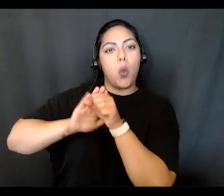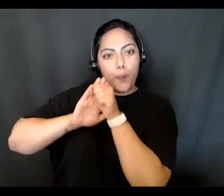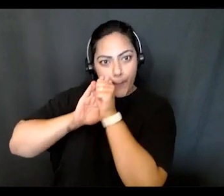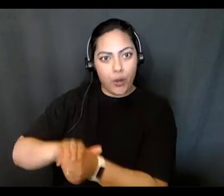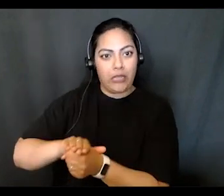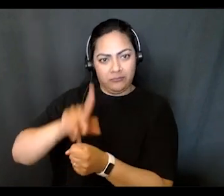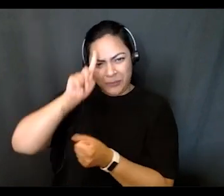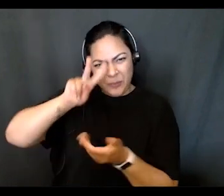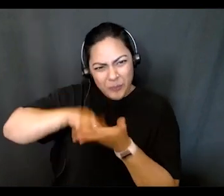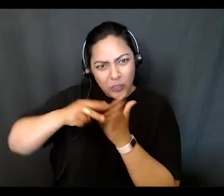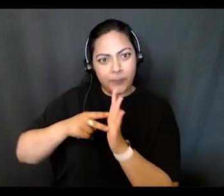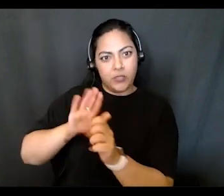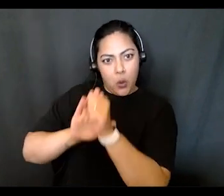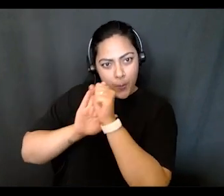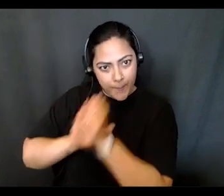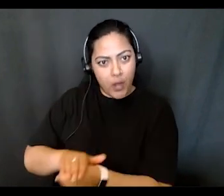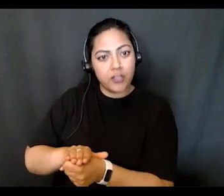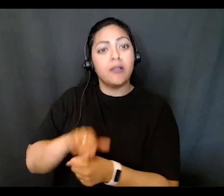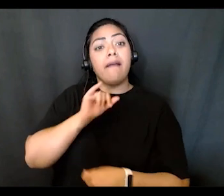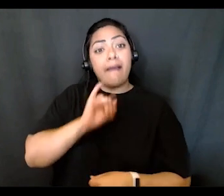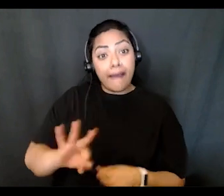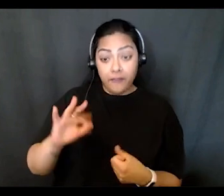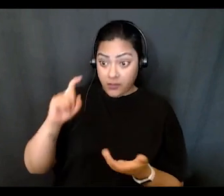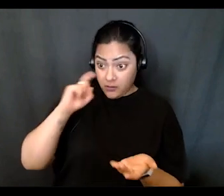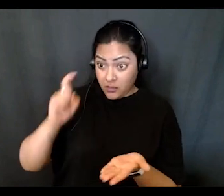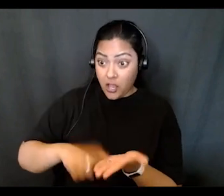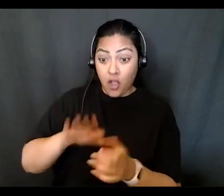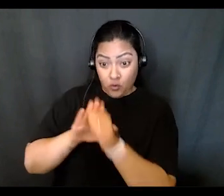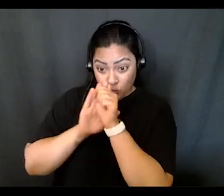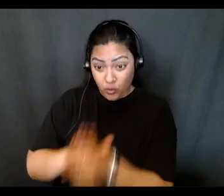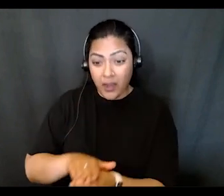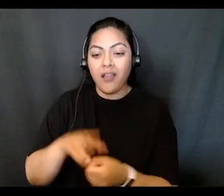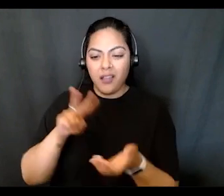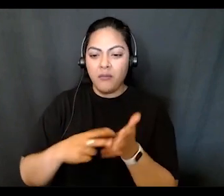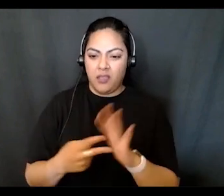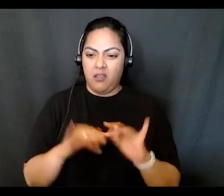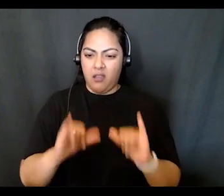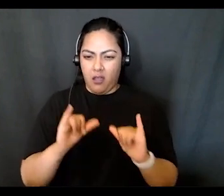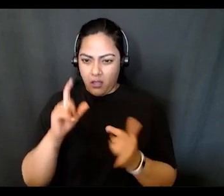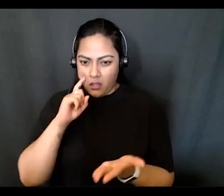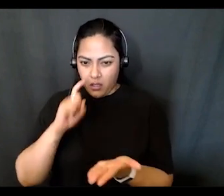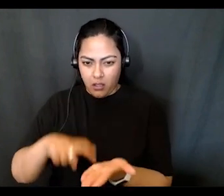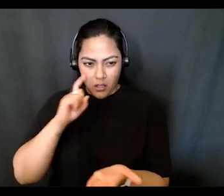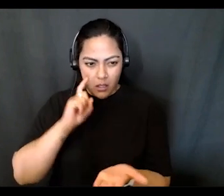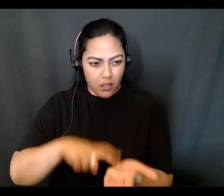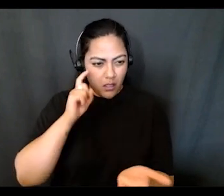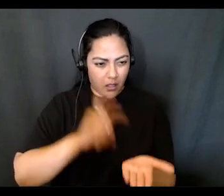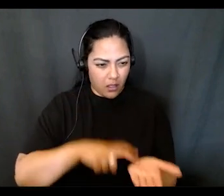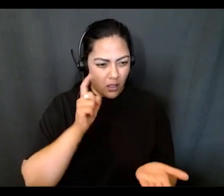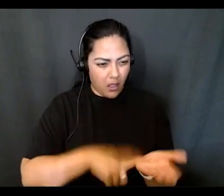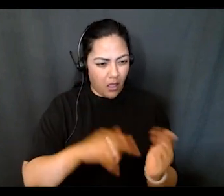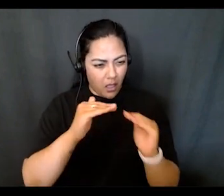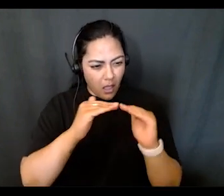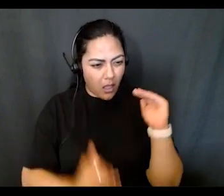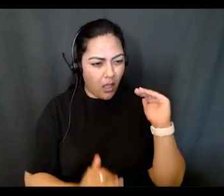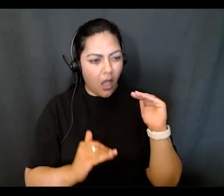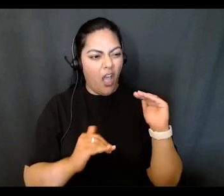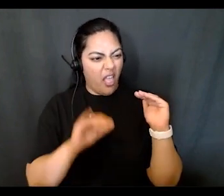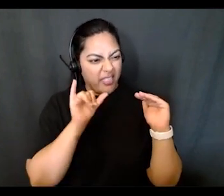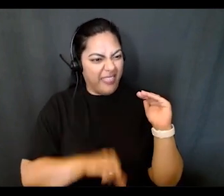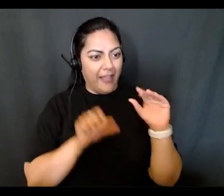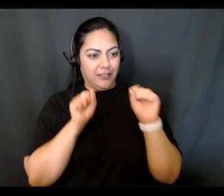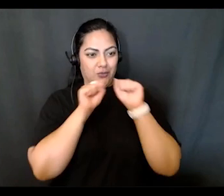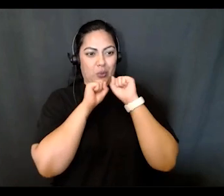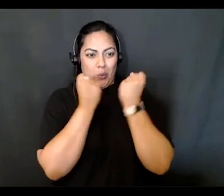yes, all of them, if it's a racial inequity, all of them are socially produced. So, and I think for folks, it's really also